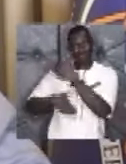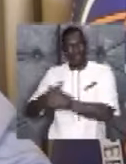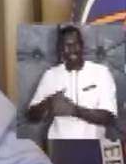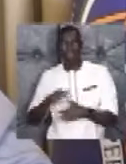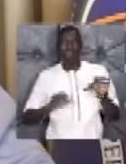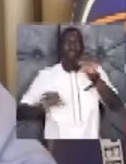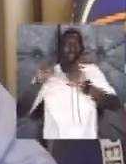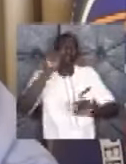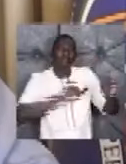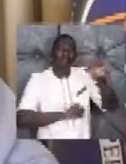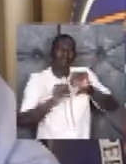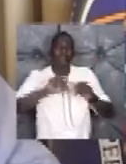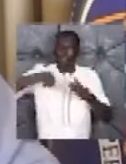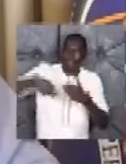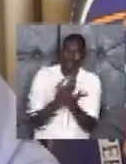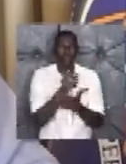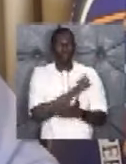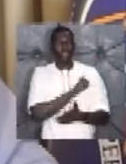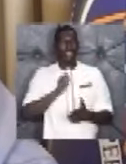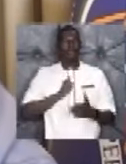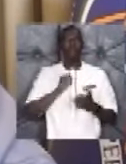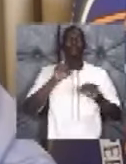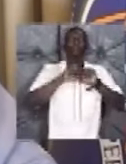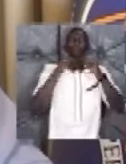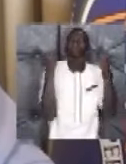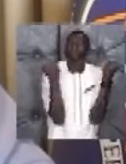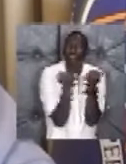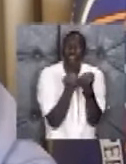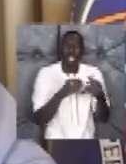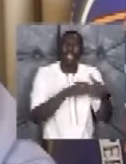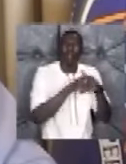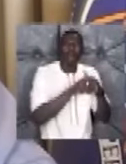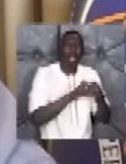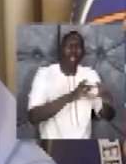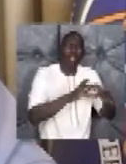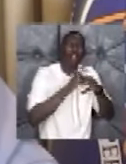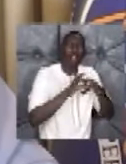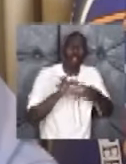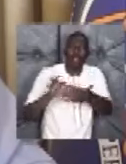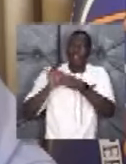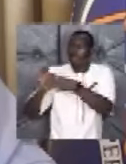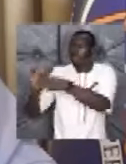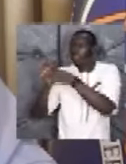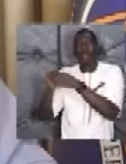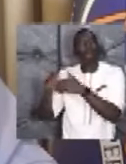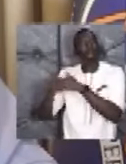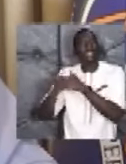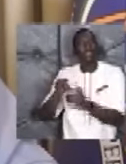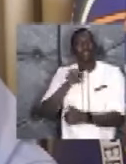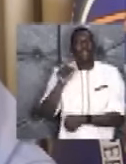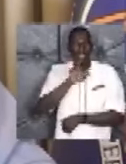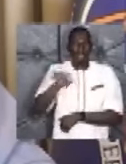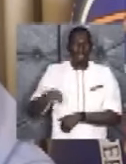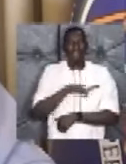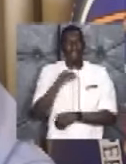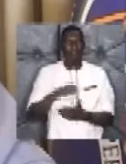It is a season to renew our social ties and connect with friends and